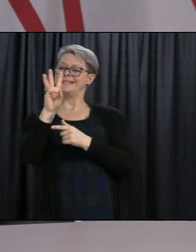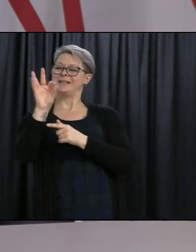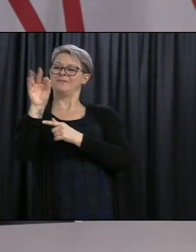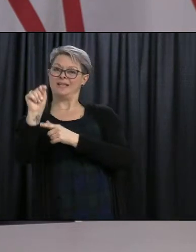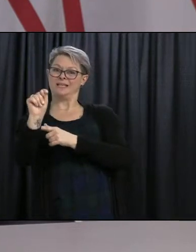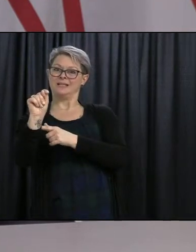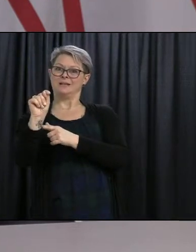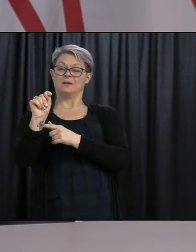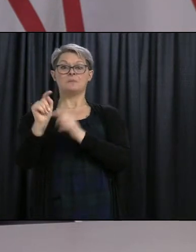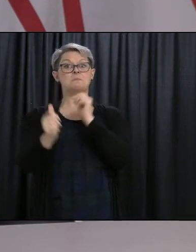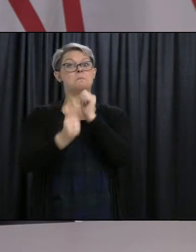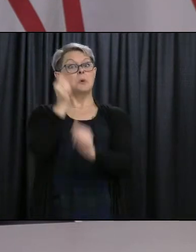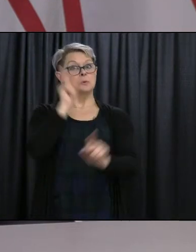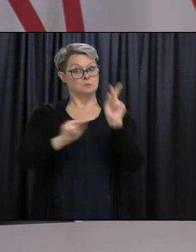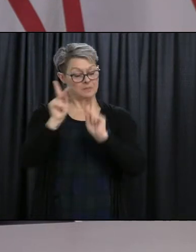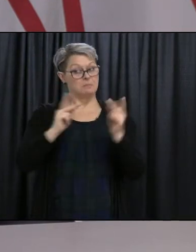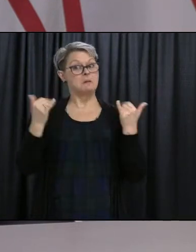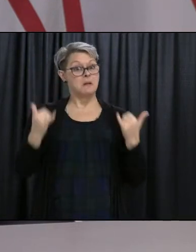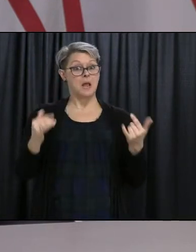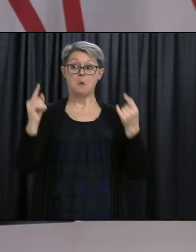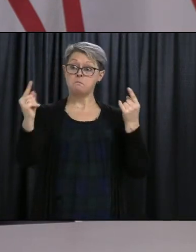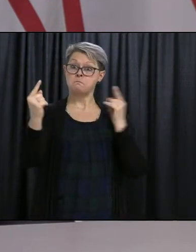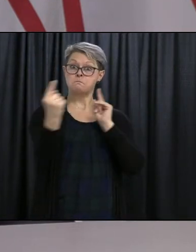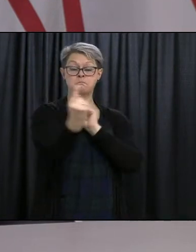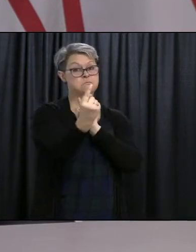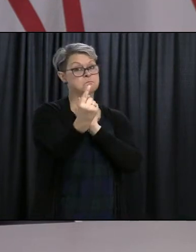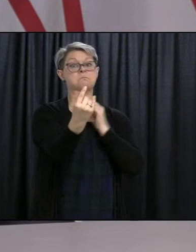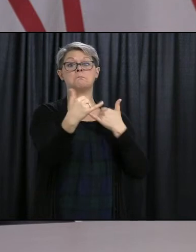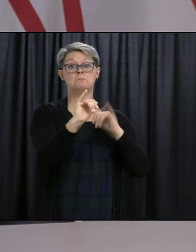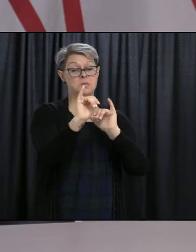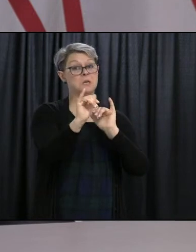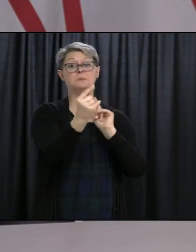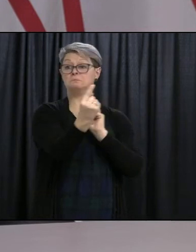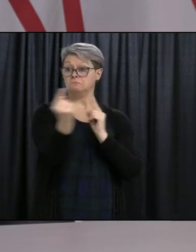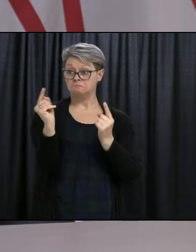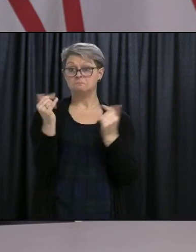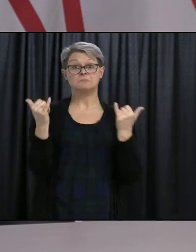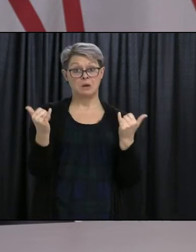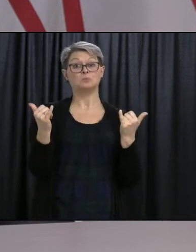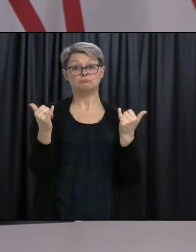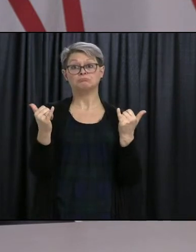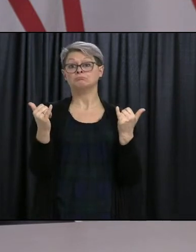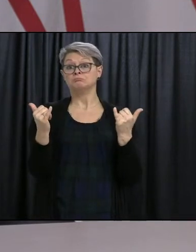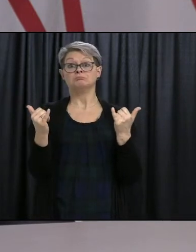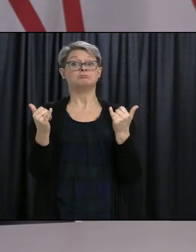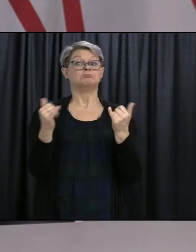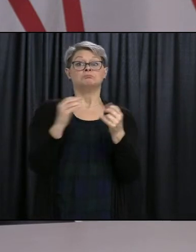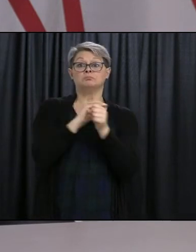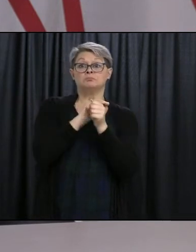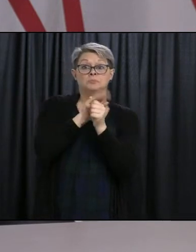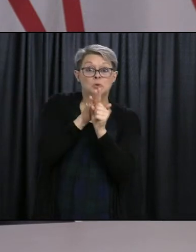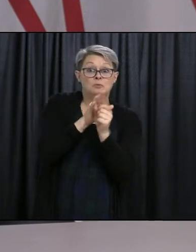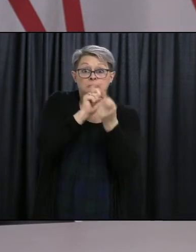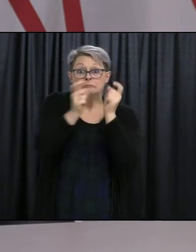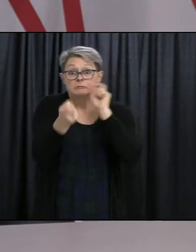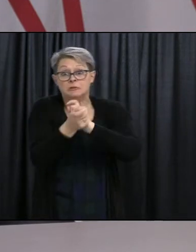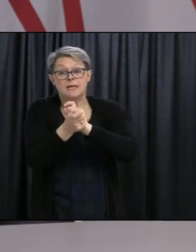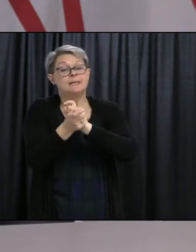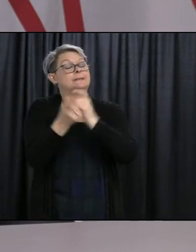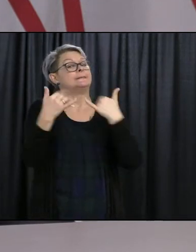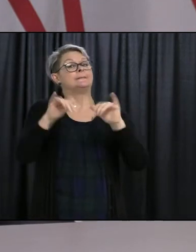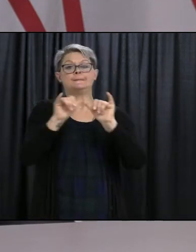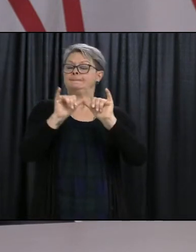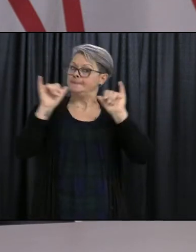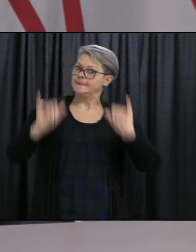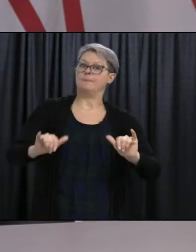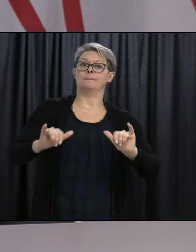meters, even with these new variants of concern right now. We're still saying 2 meters. So You know, and outside